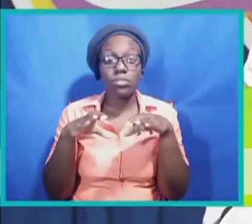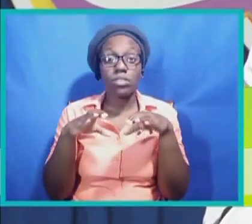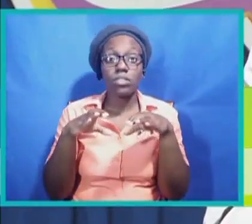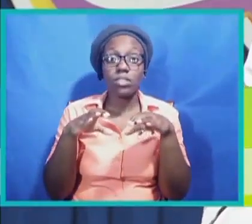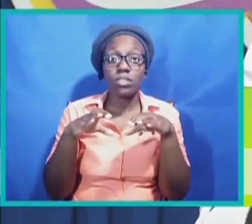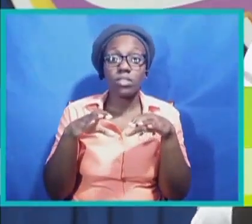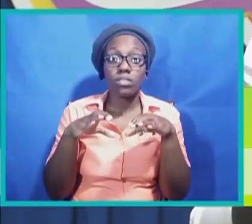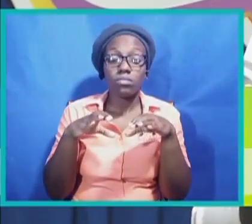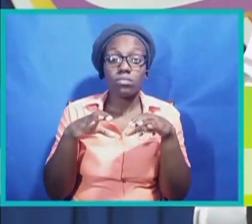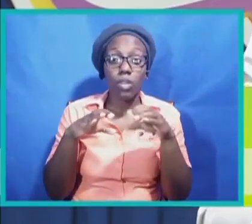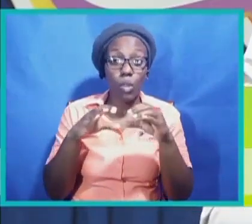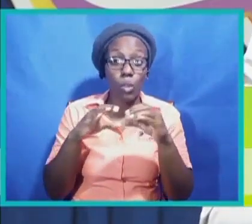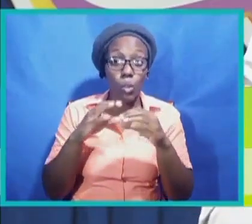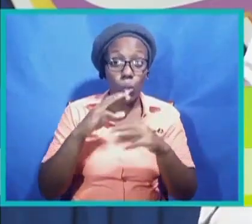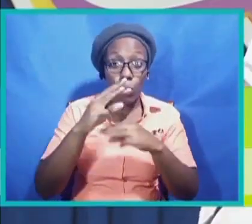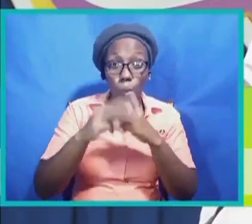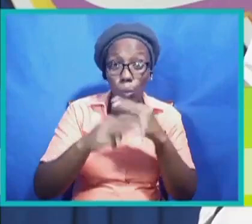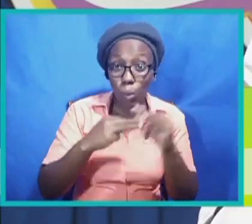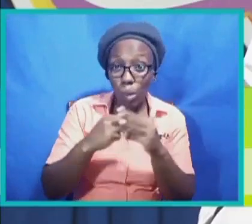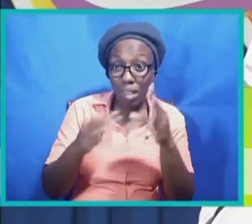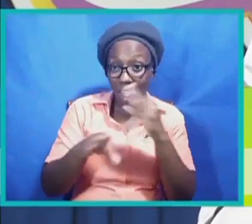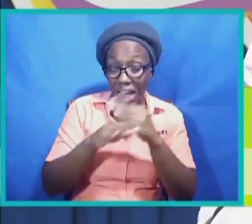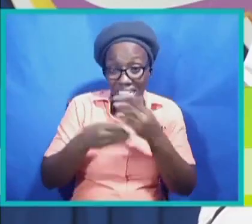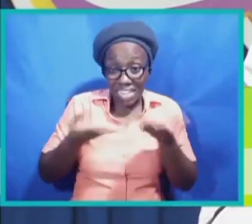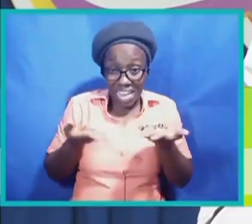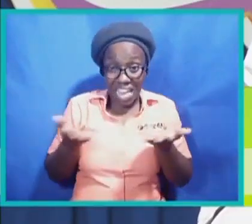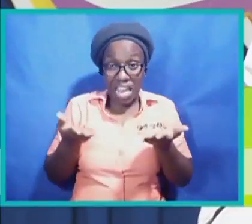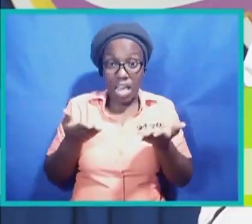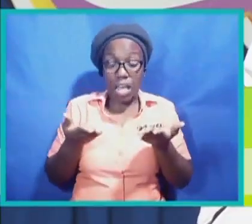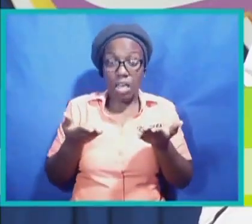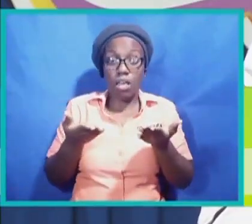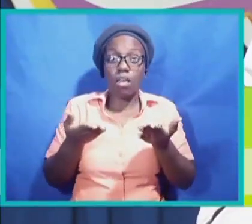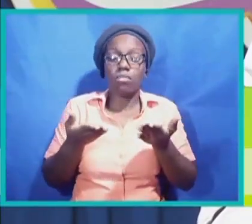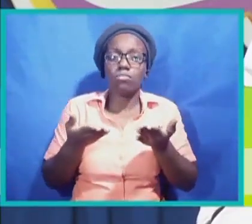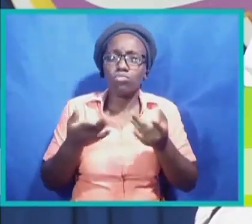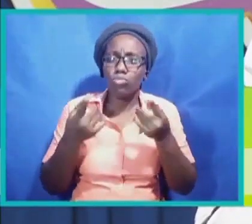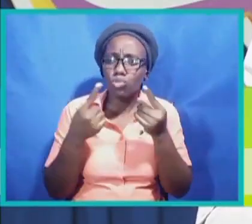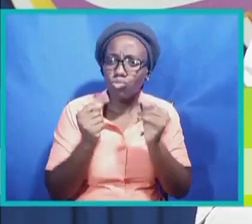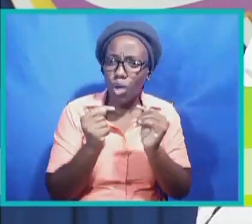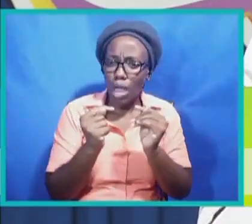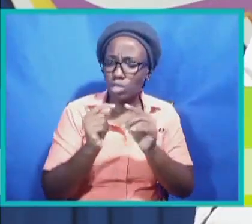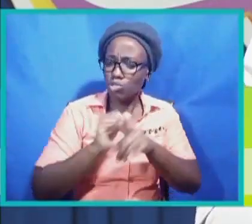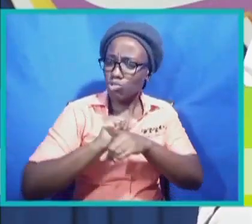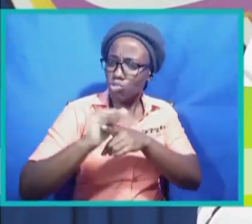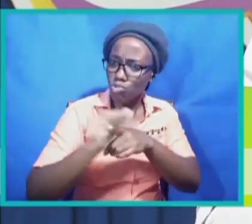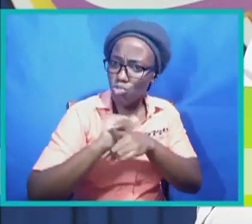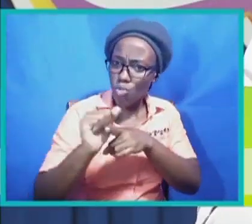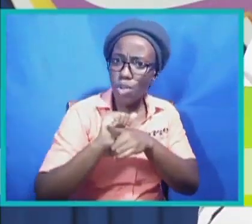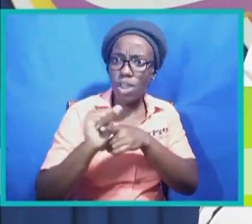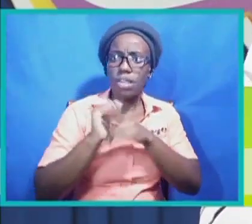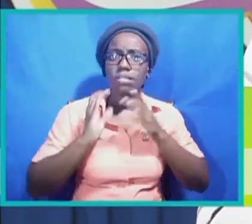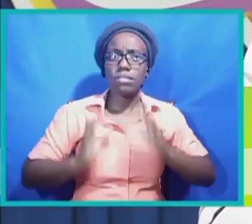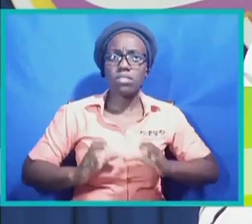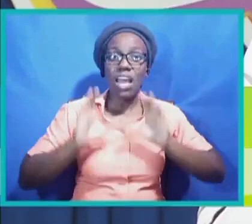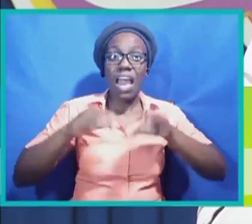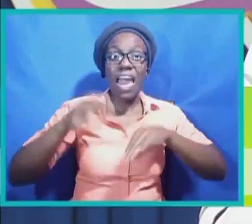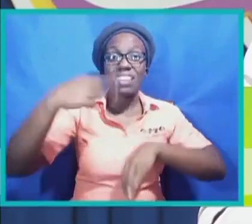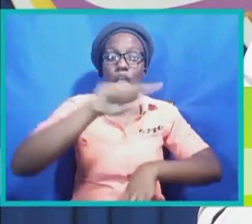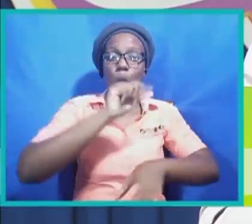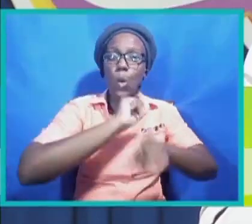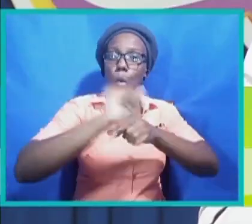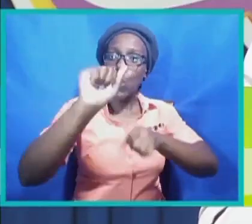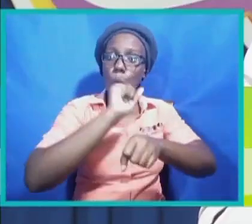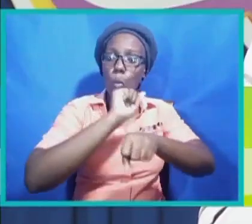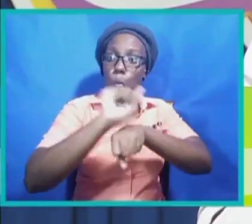local job market by equipping our citizens to work anywhere. And there is a trend now